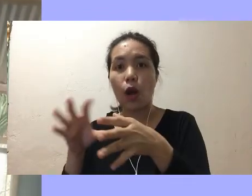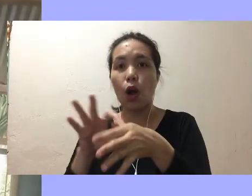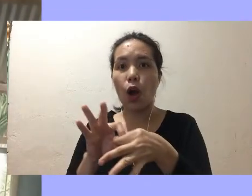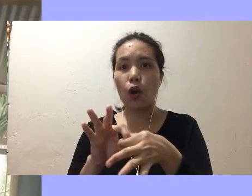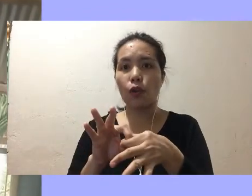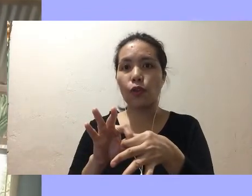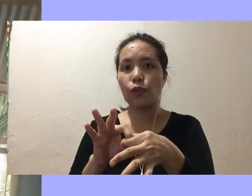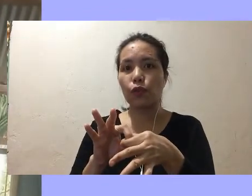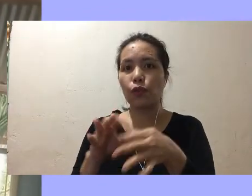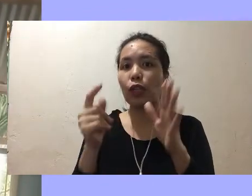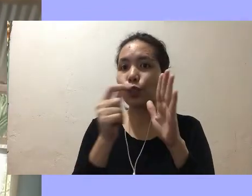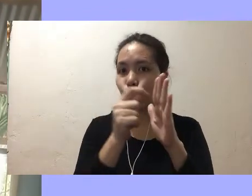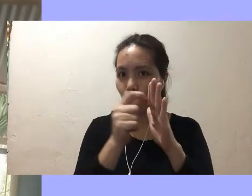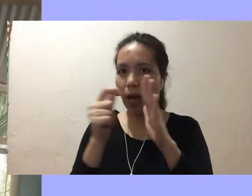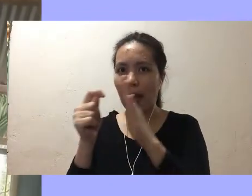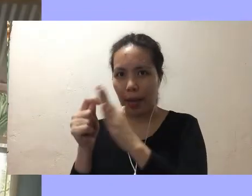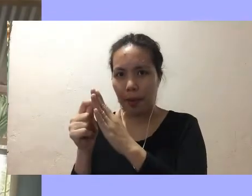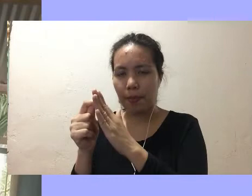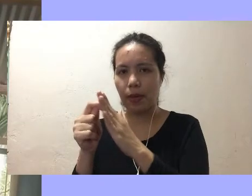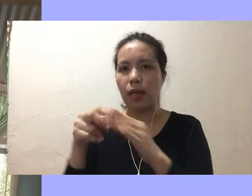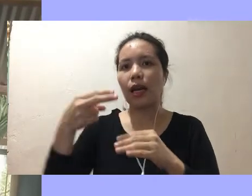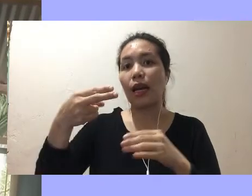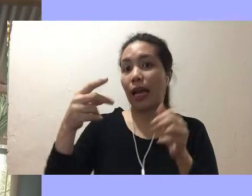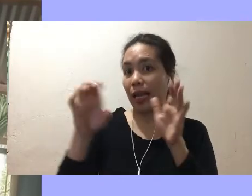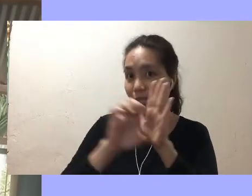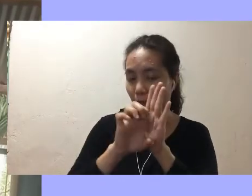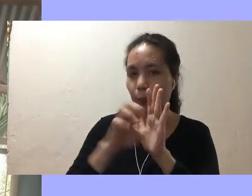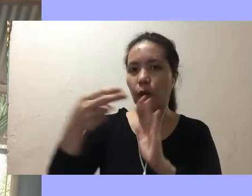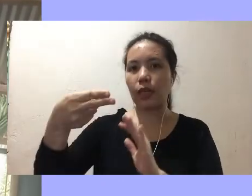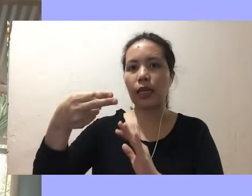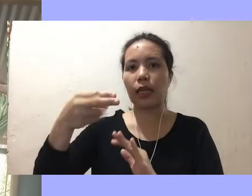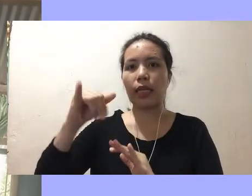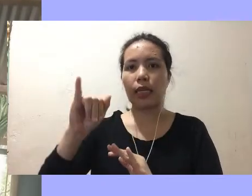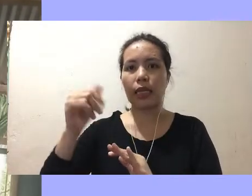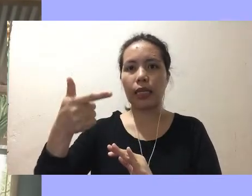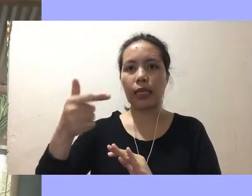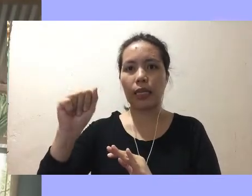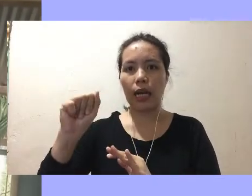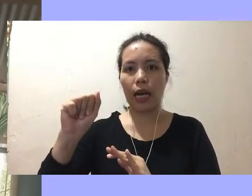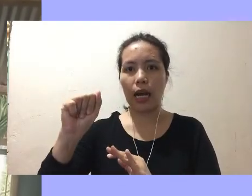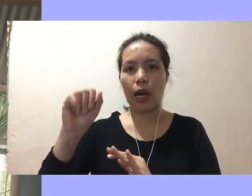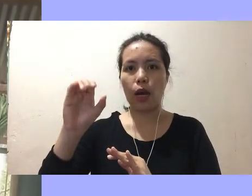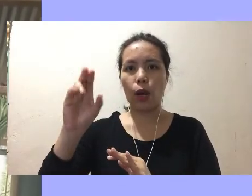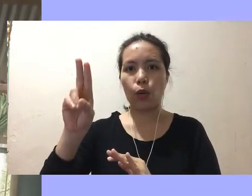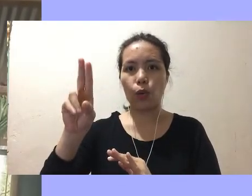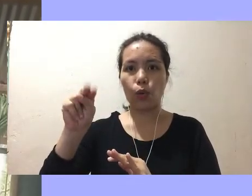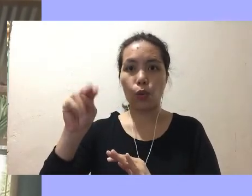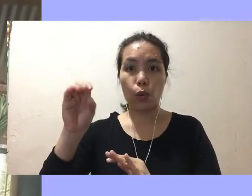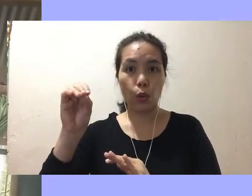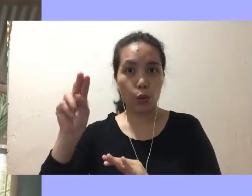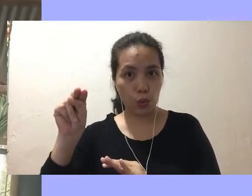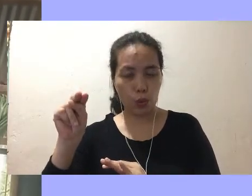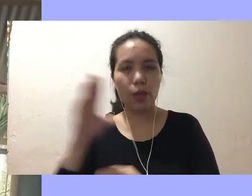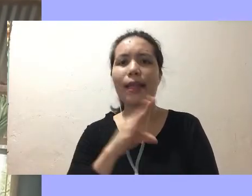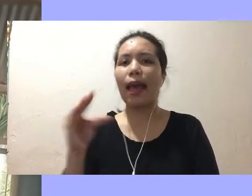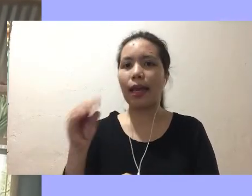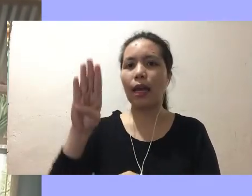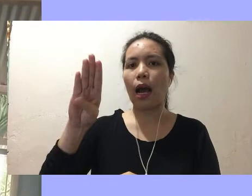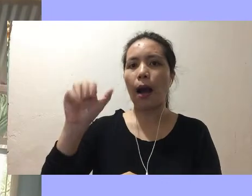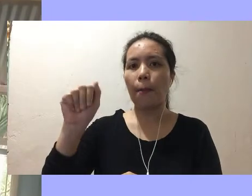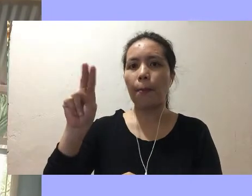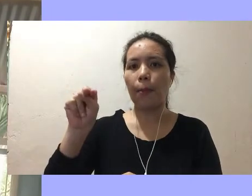subdivisions of Manobo language. We have Higaonon language. We also have Banwaon